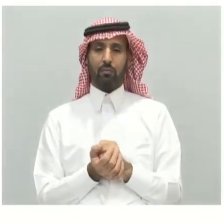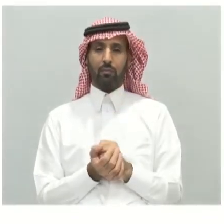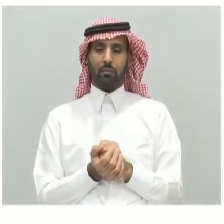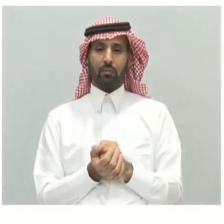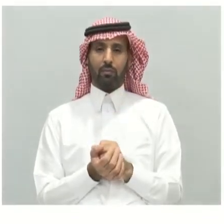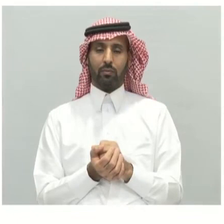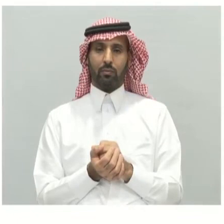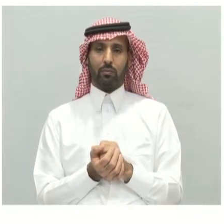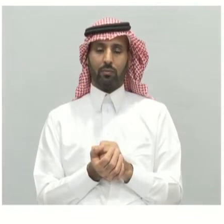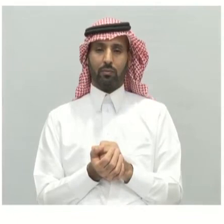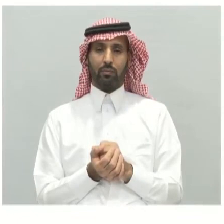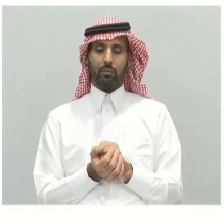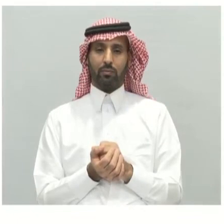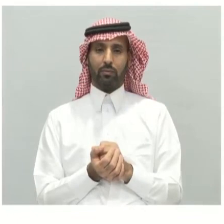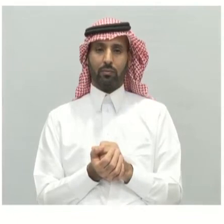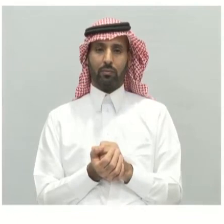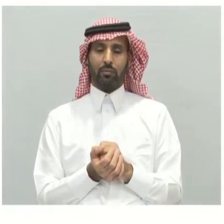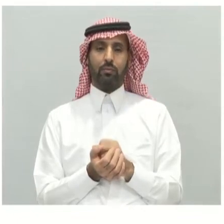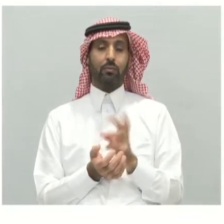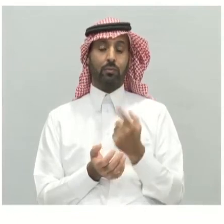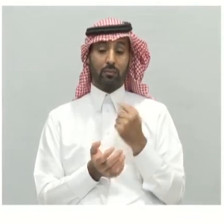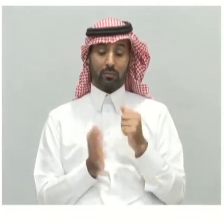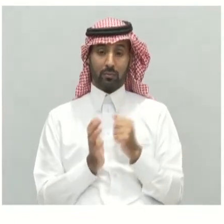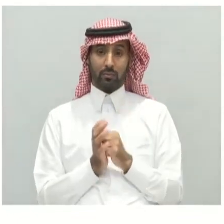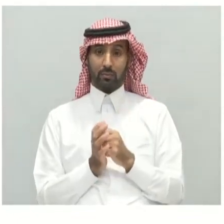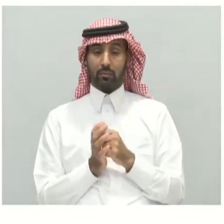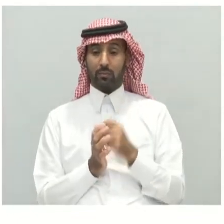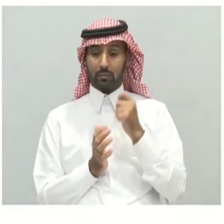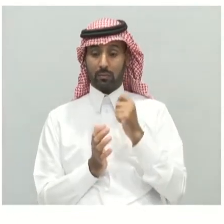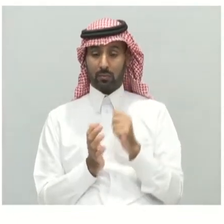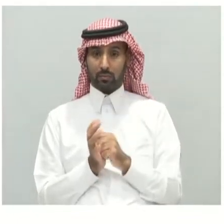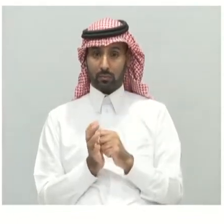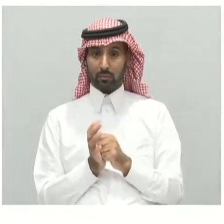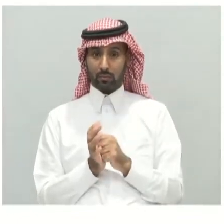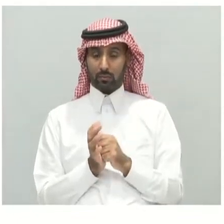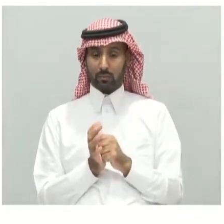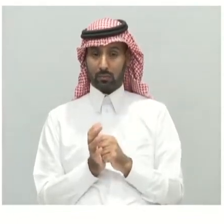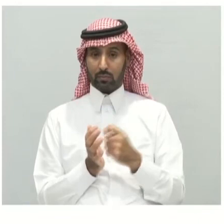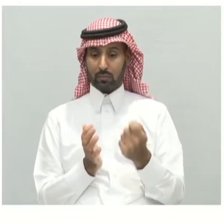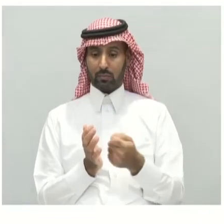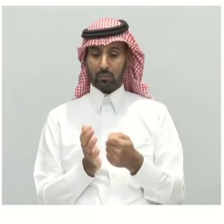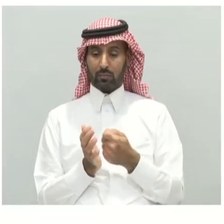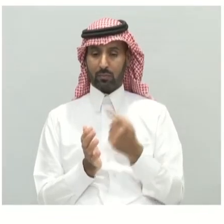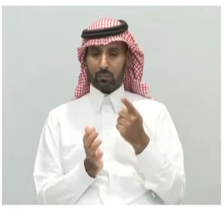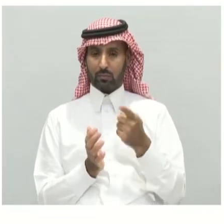anymore. Okay? Your homework, please, for next time, inshallah, do